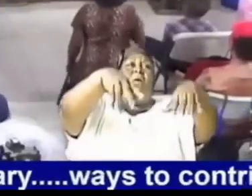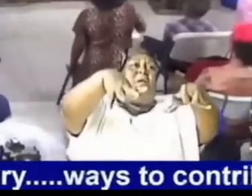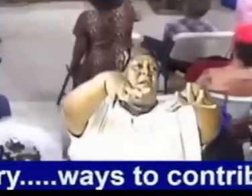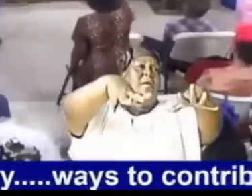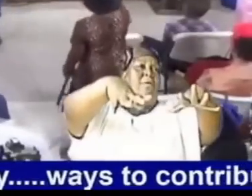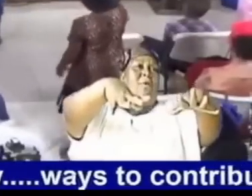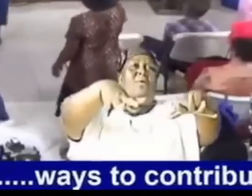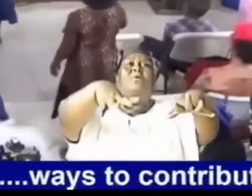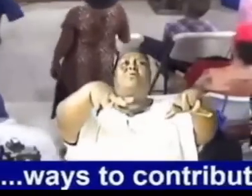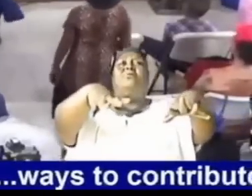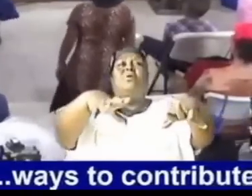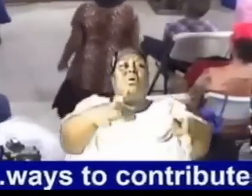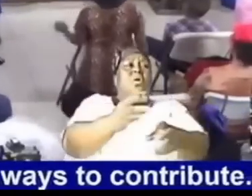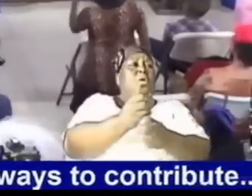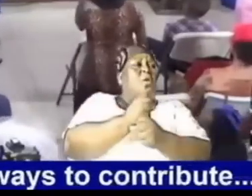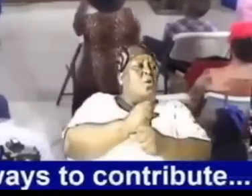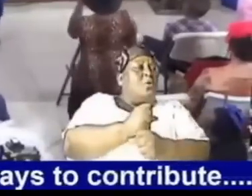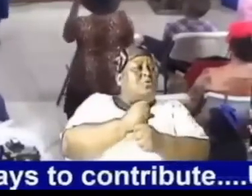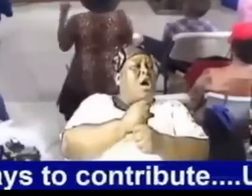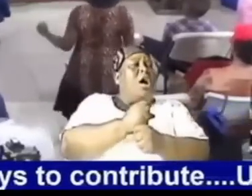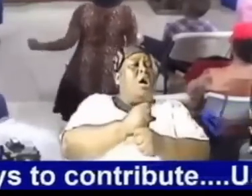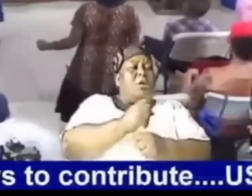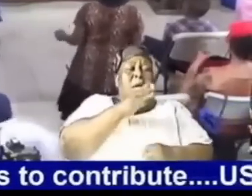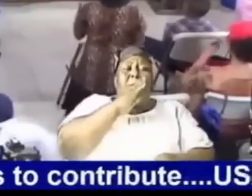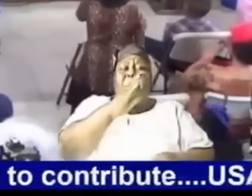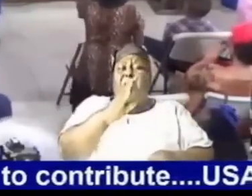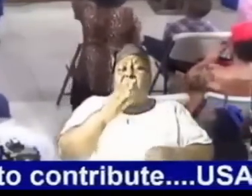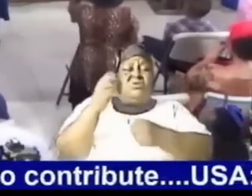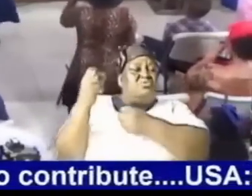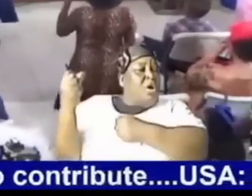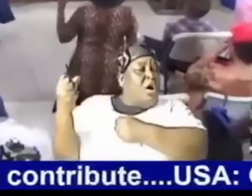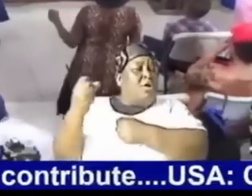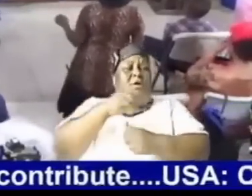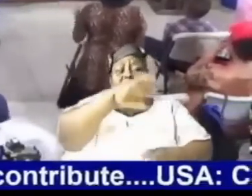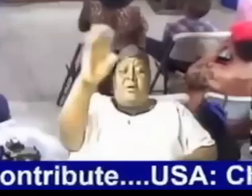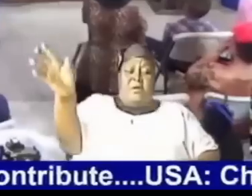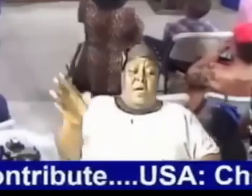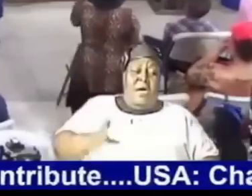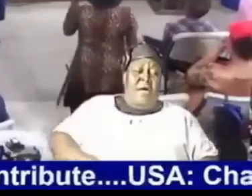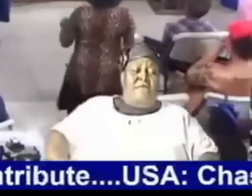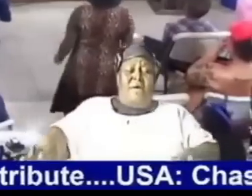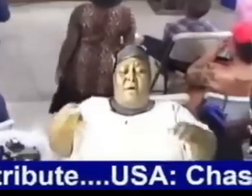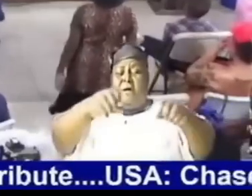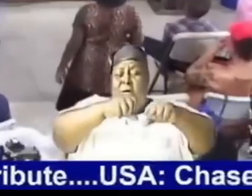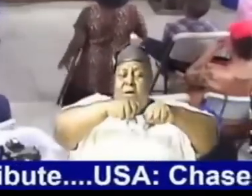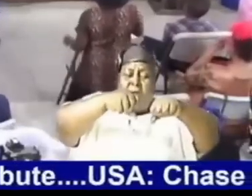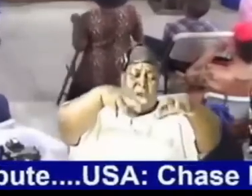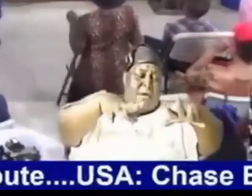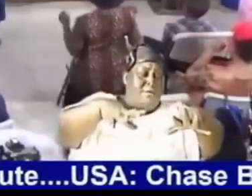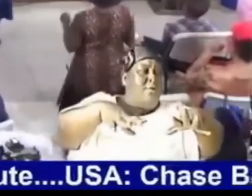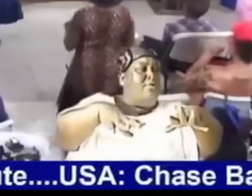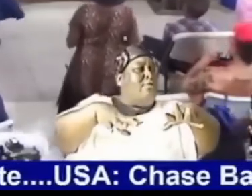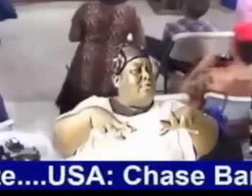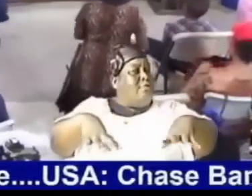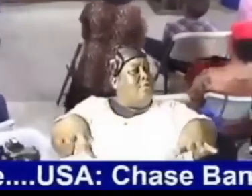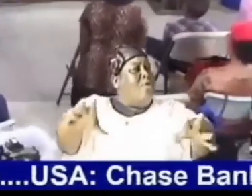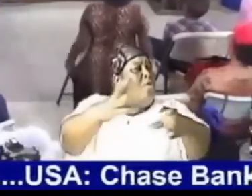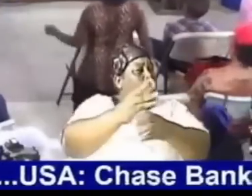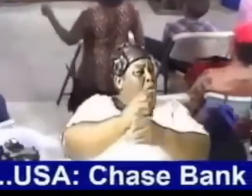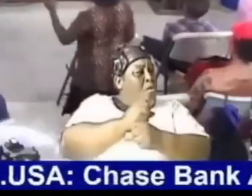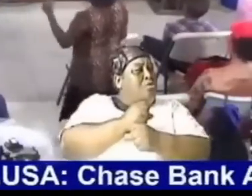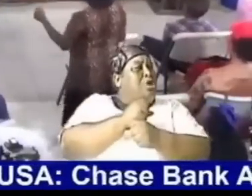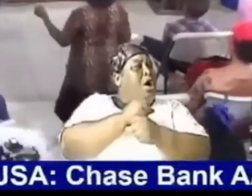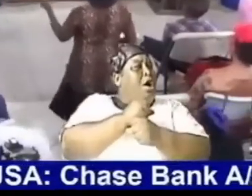Join us at the United Apostolic Church, 205 24 Hollis Avenue in Queens, New York, for